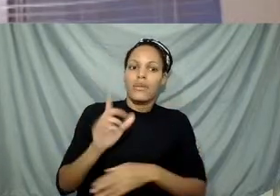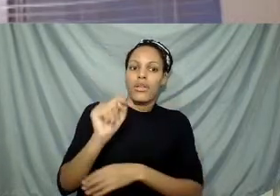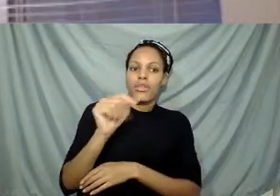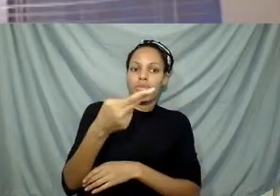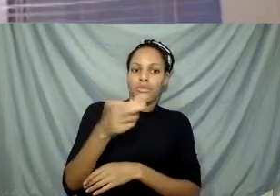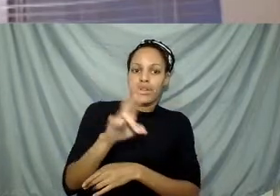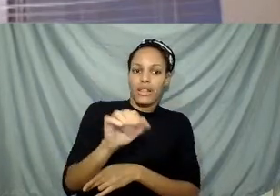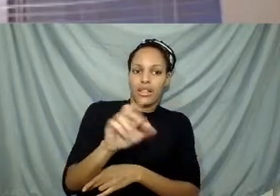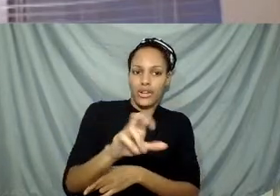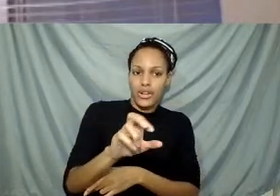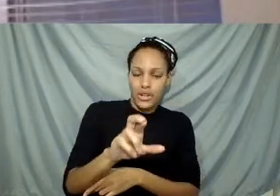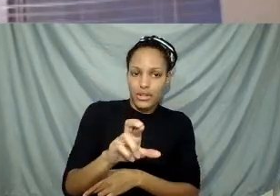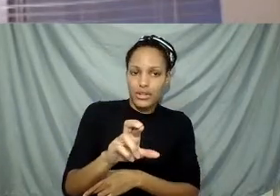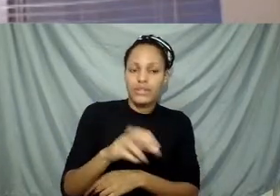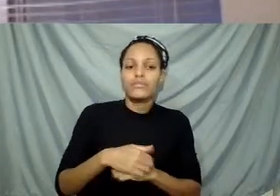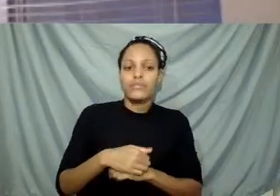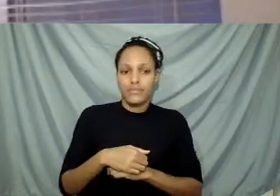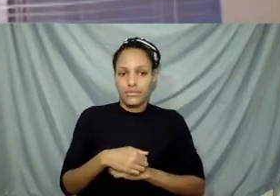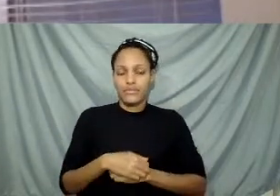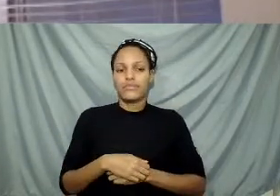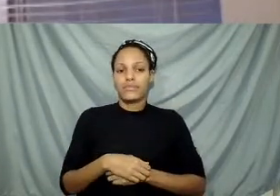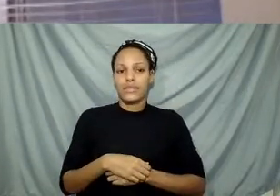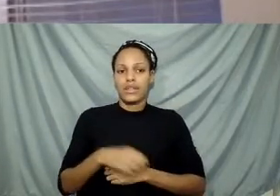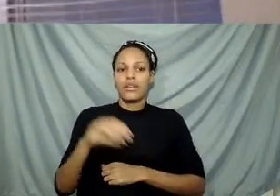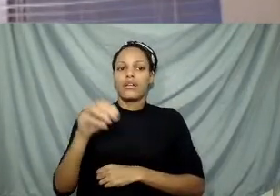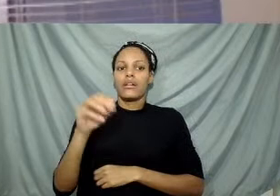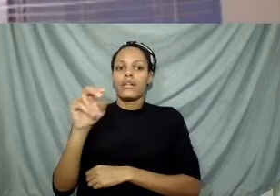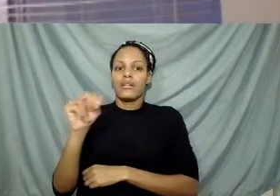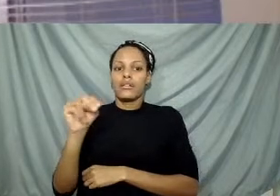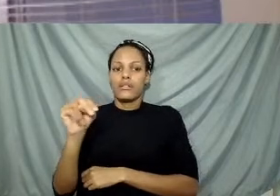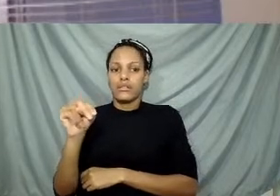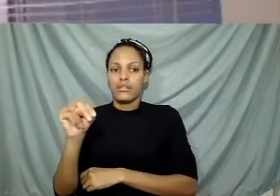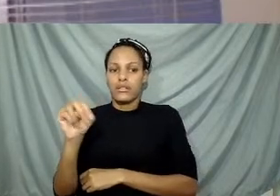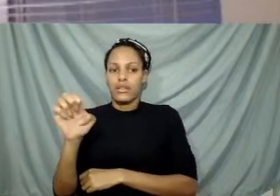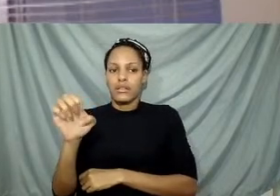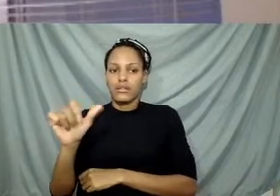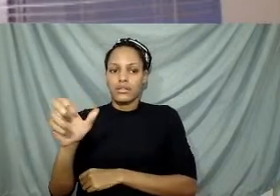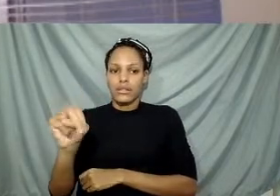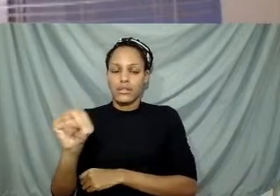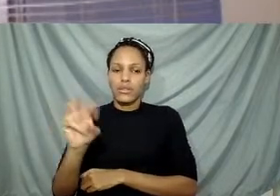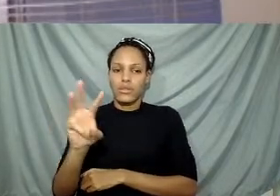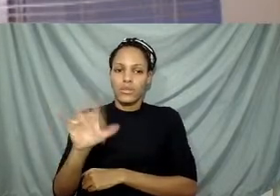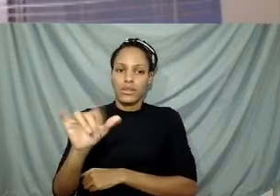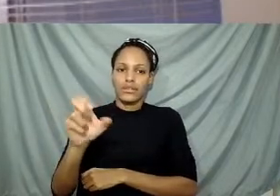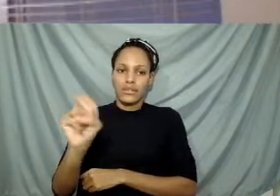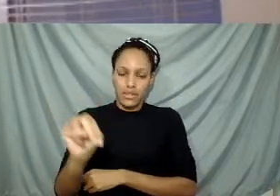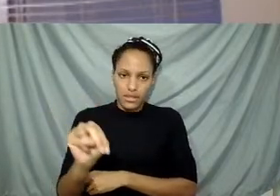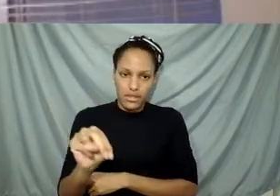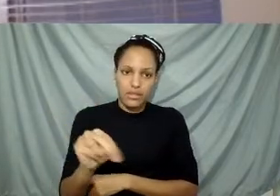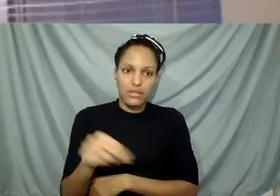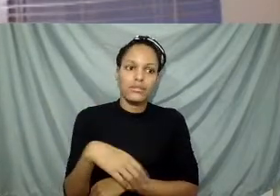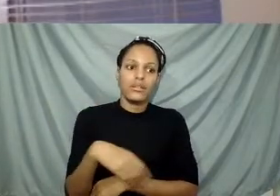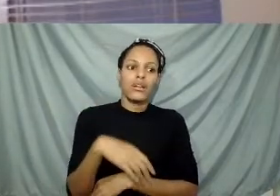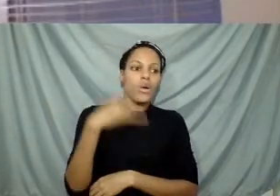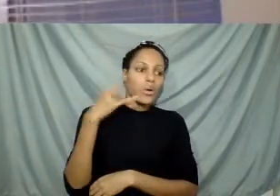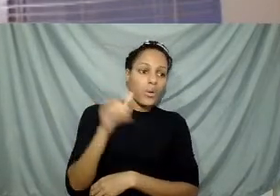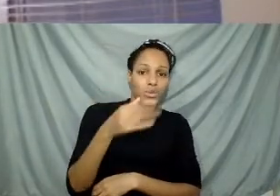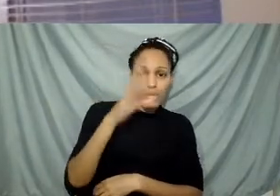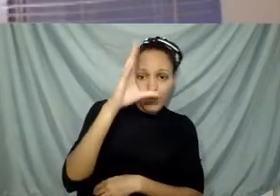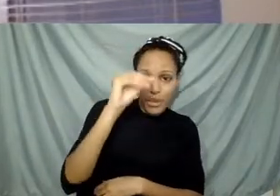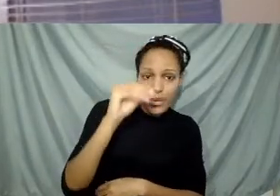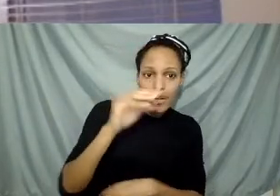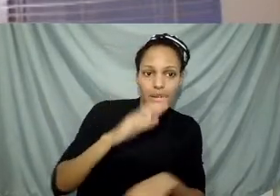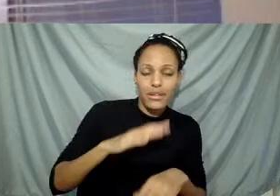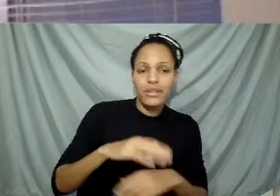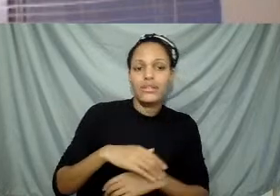BJ is the place that gave us Lester Wilson, that gave us Saturday Night Fever, that gave us Golden Boy on Broadway,